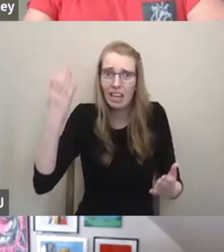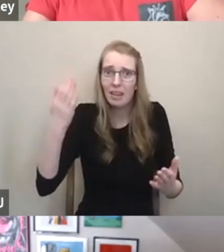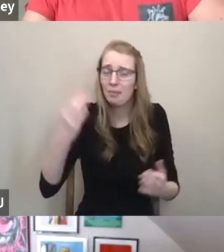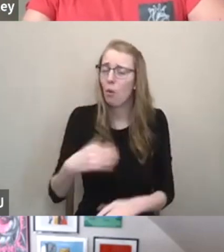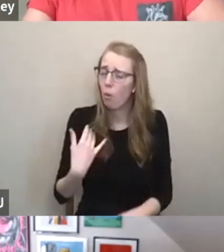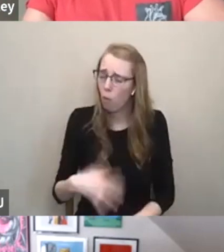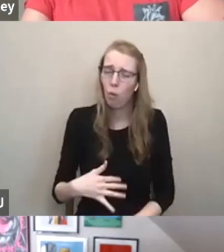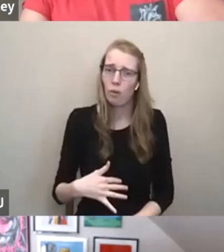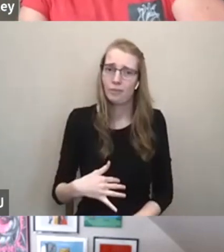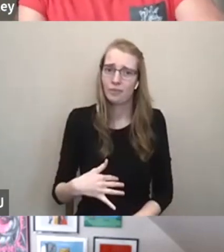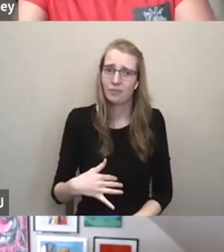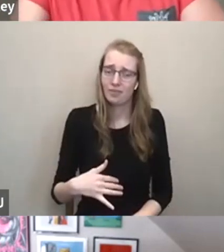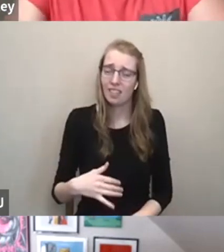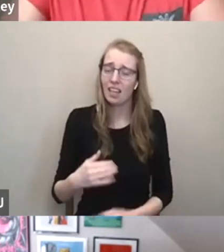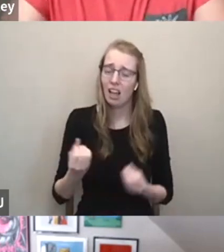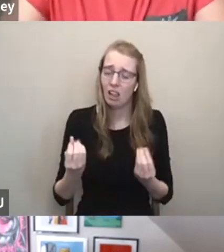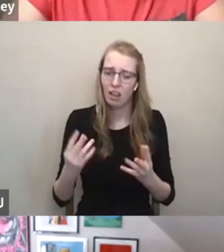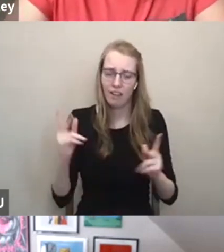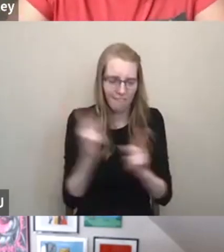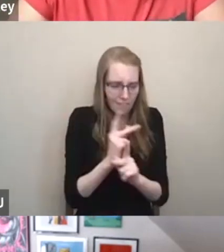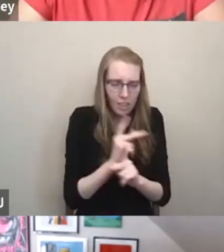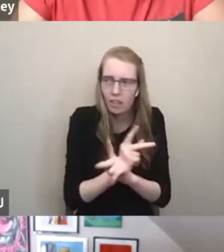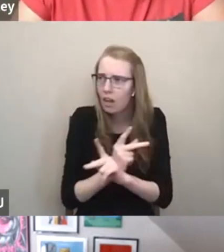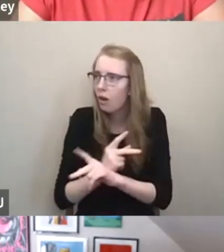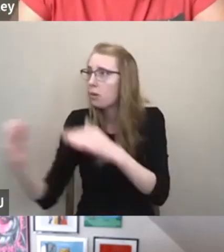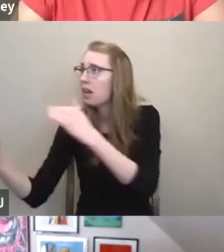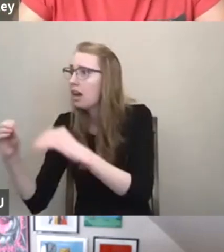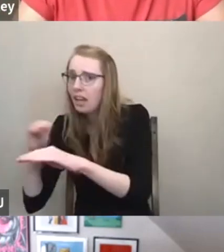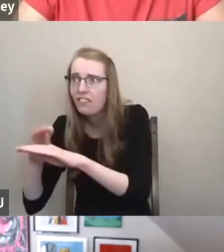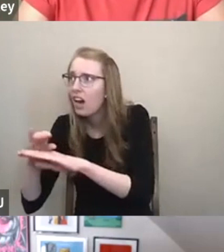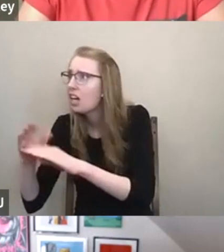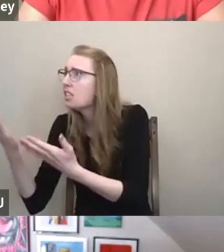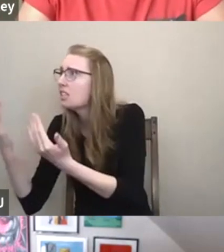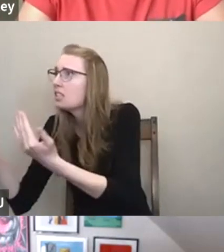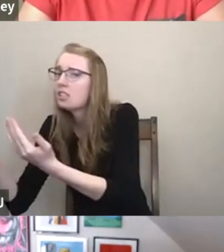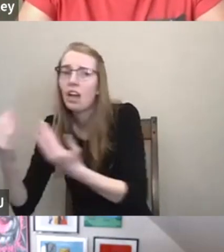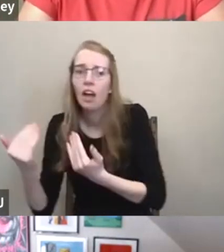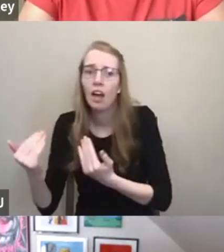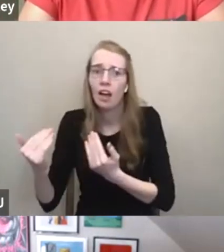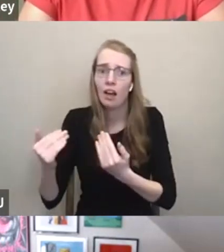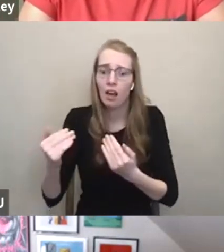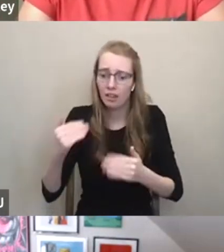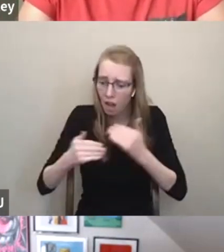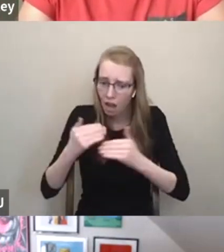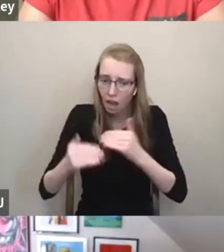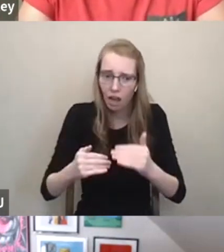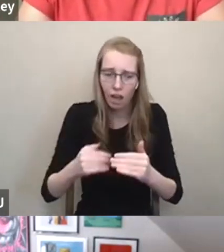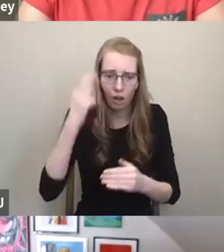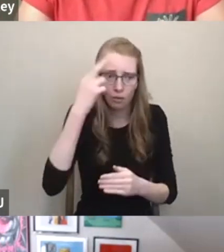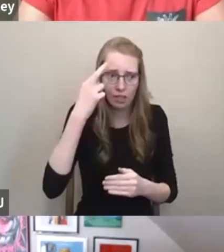I went and getting advice. But it really I discovered that I actually love